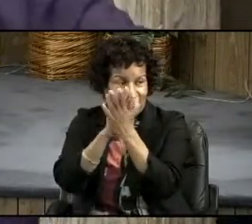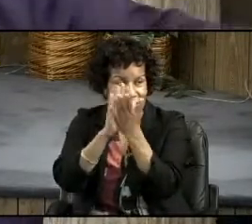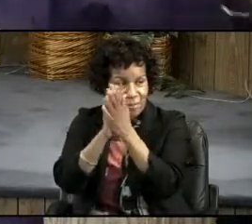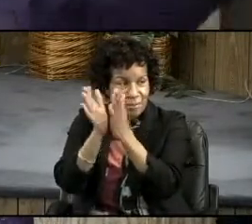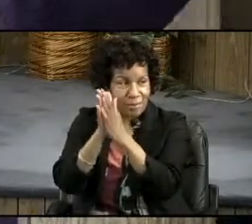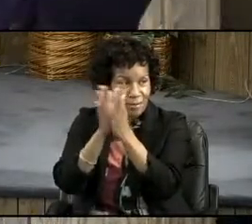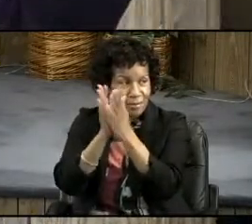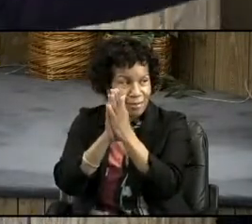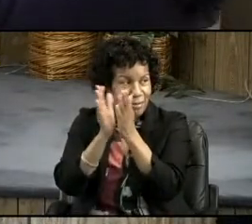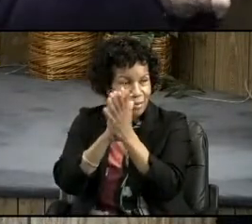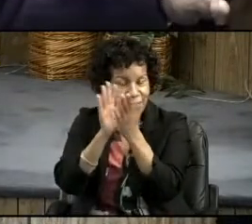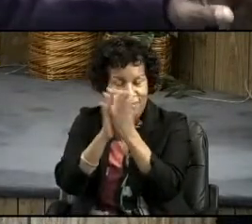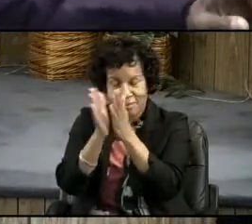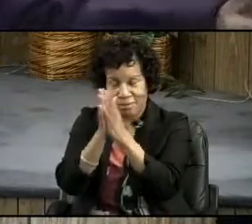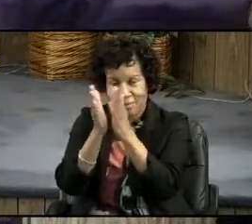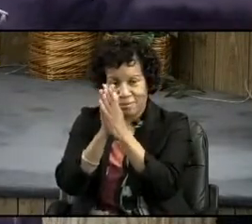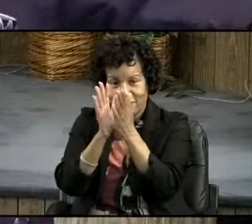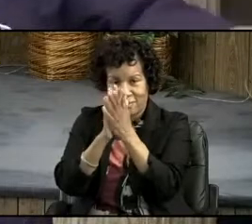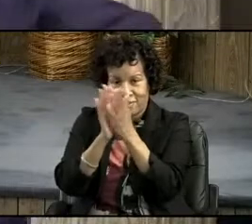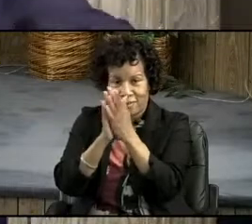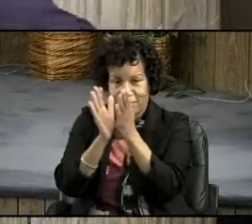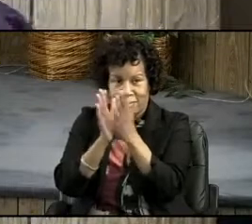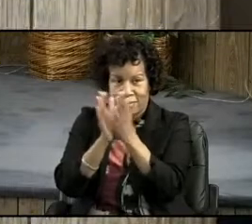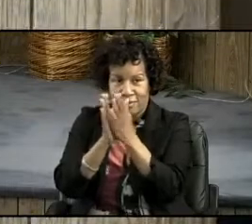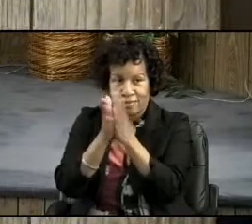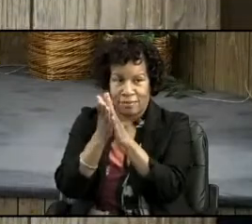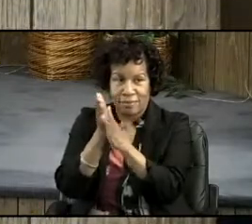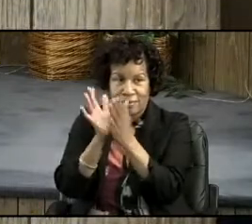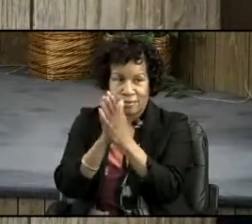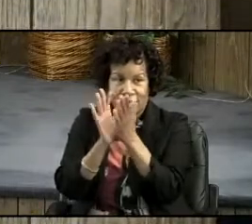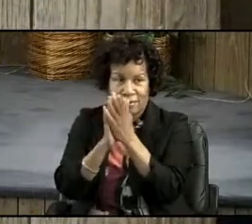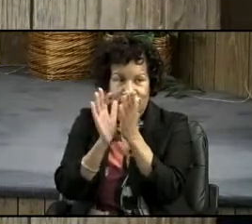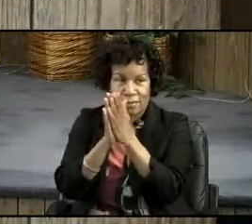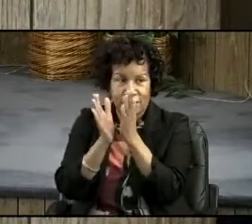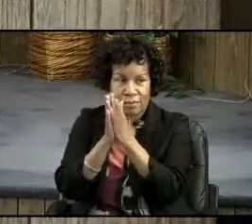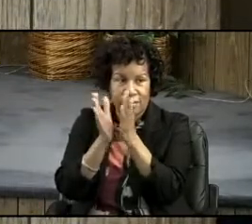that. Give him some praise.